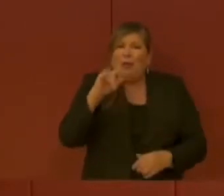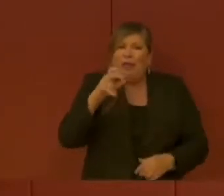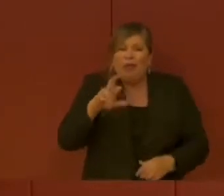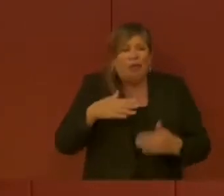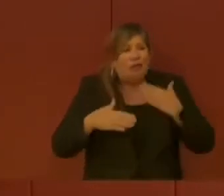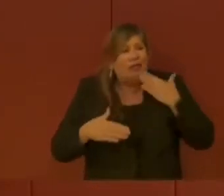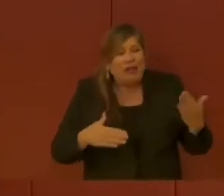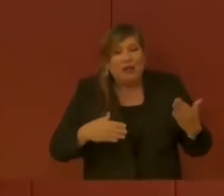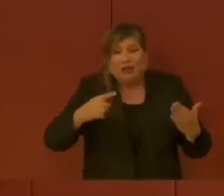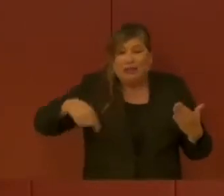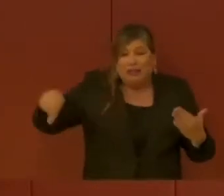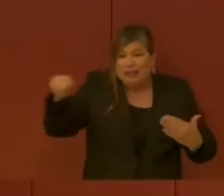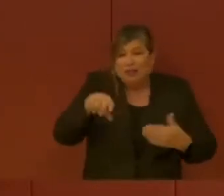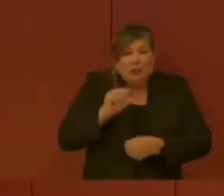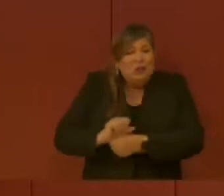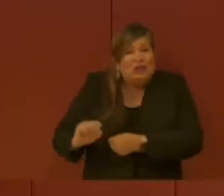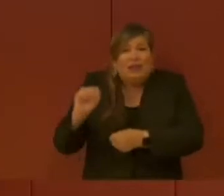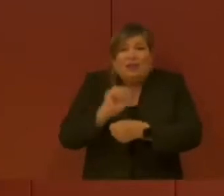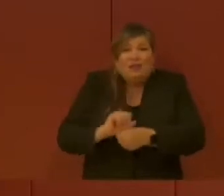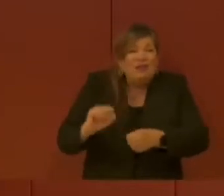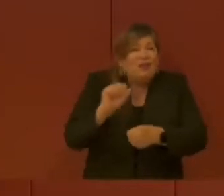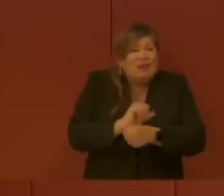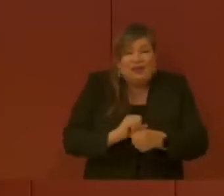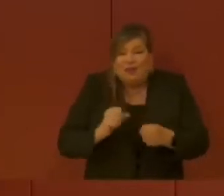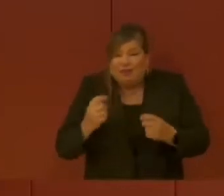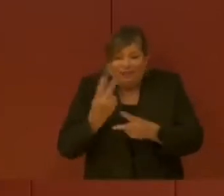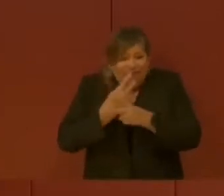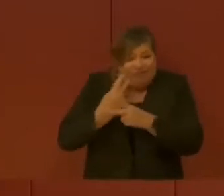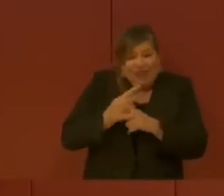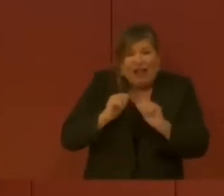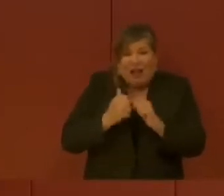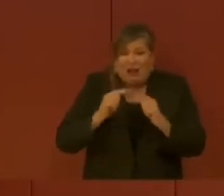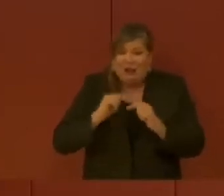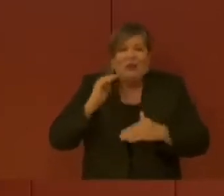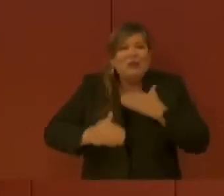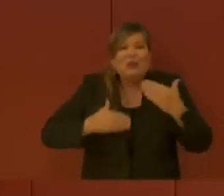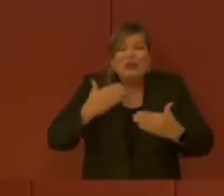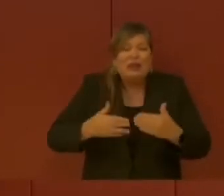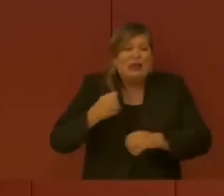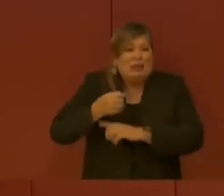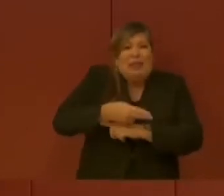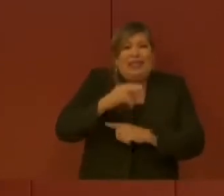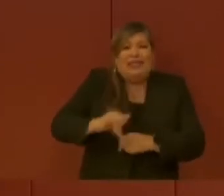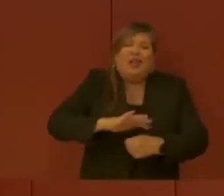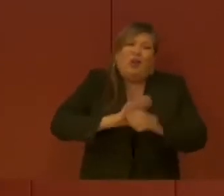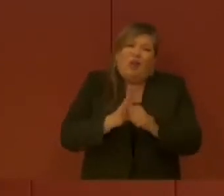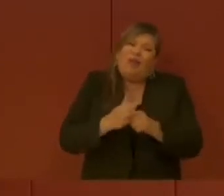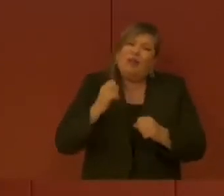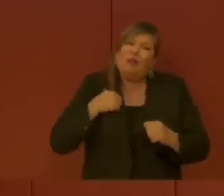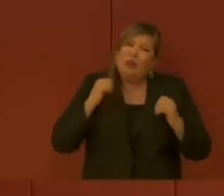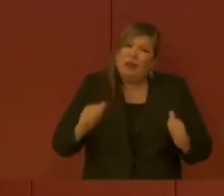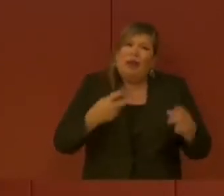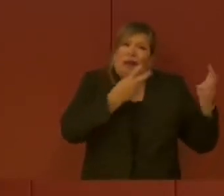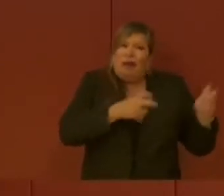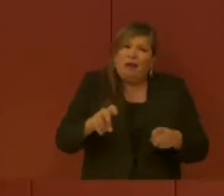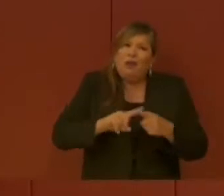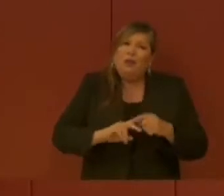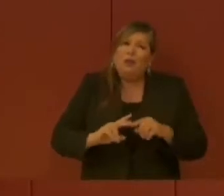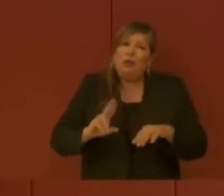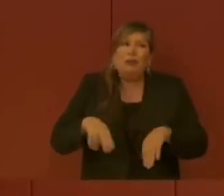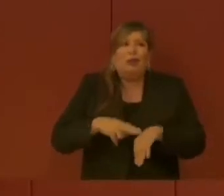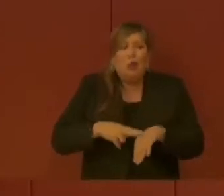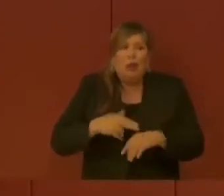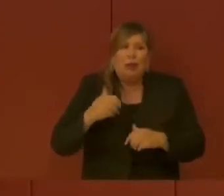necessary to move us past this pandemic and get back to whatever semblance of normalcy that the summer and fall